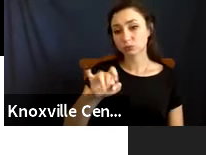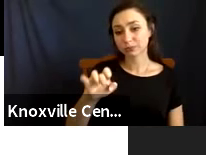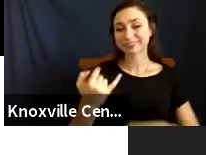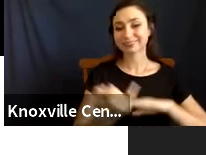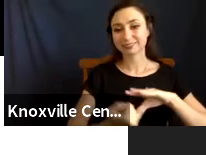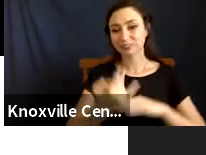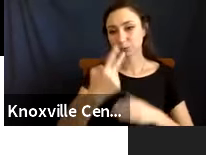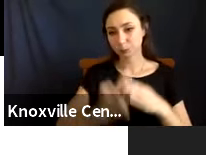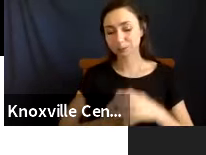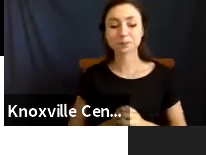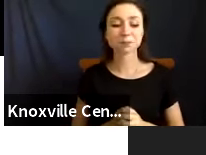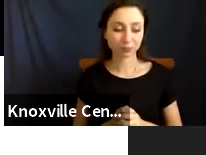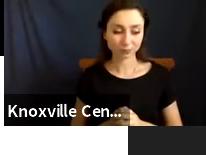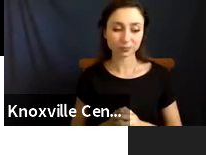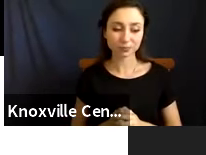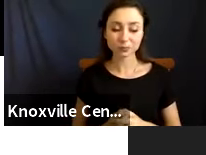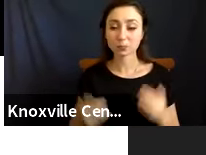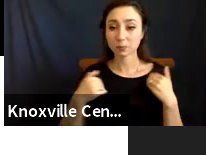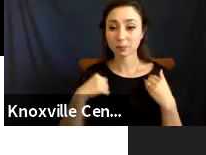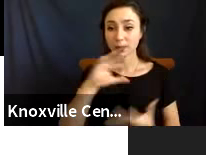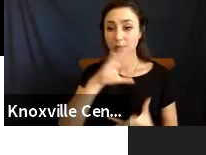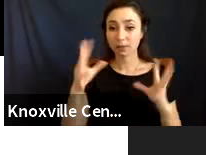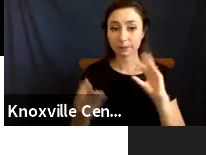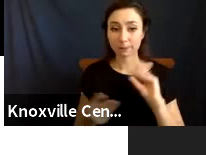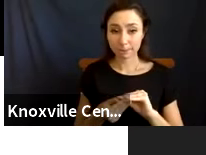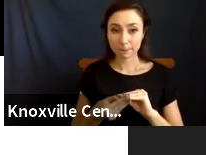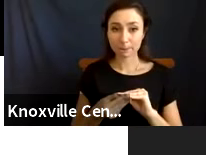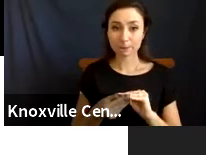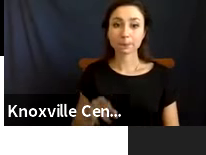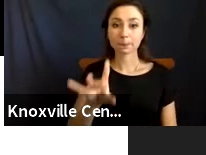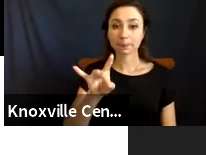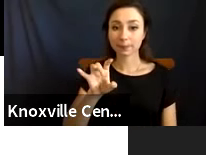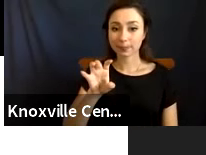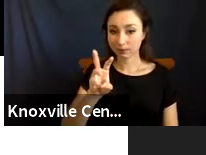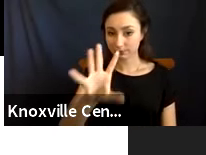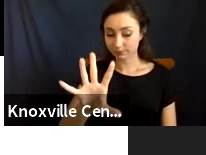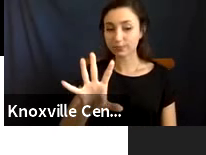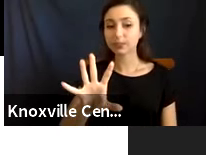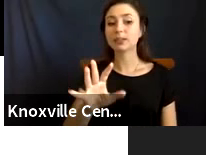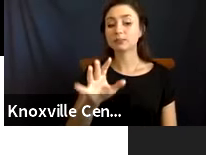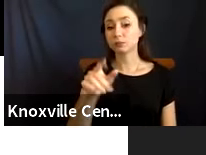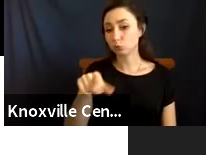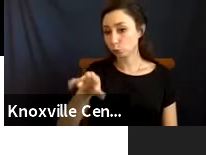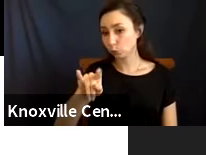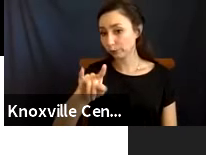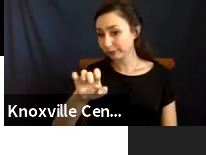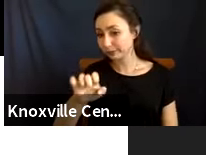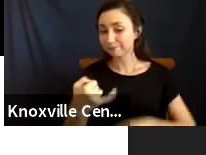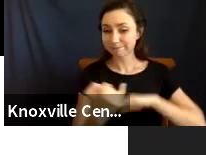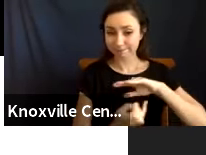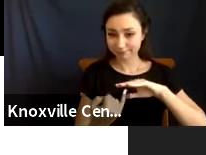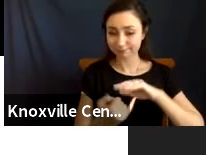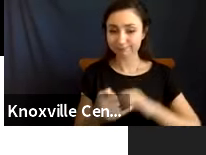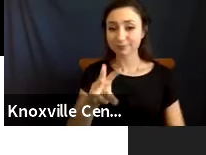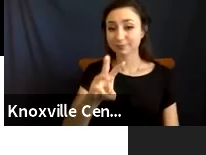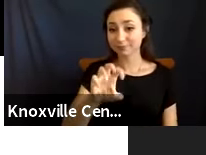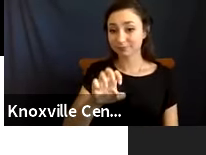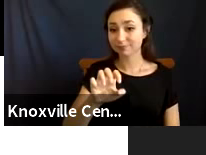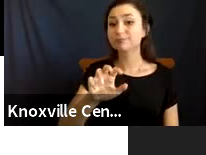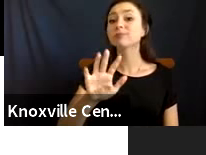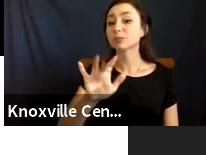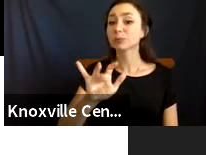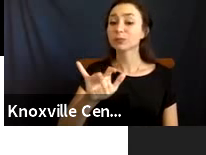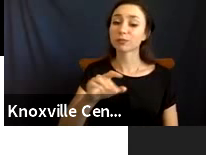a total of 685 now in quarantine and isolation. 625 of those are students